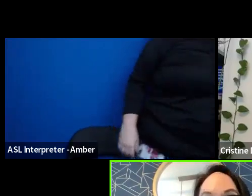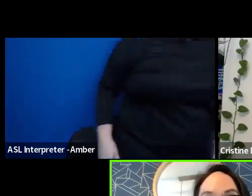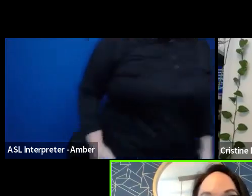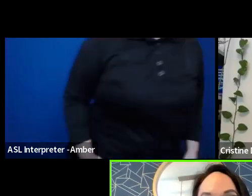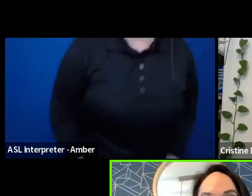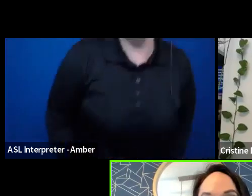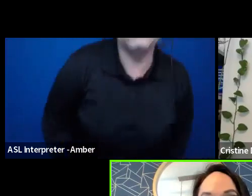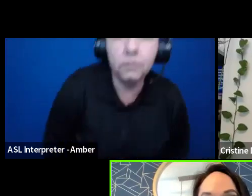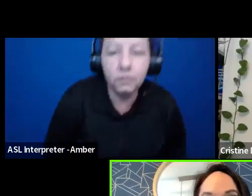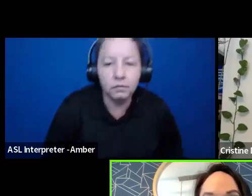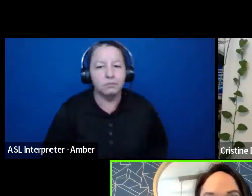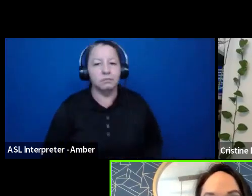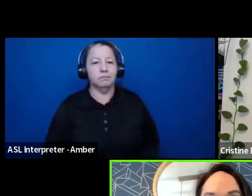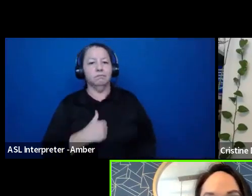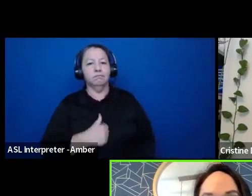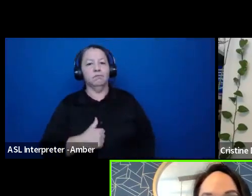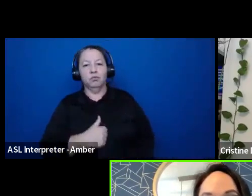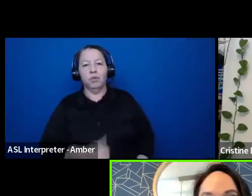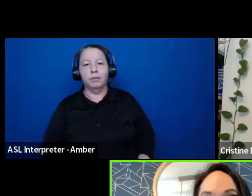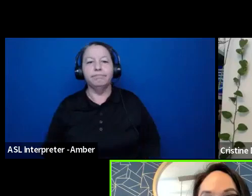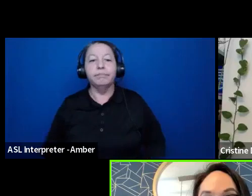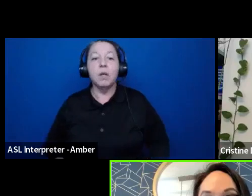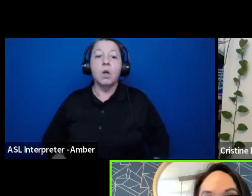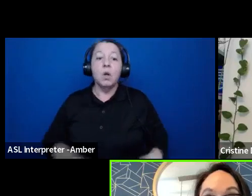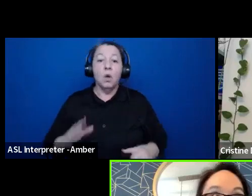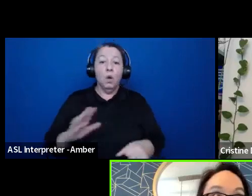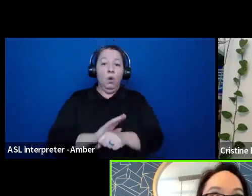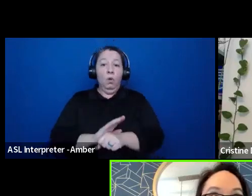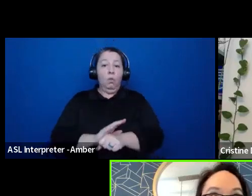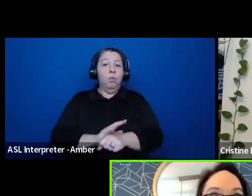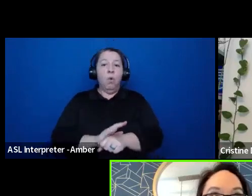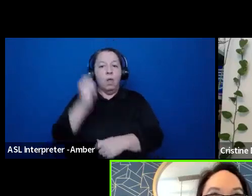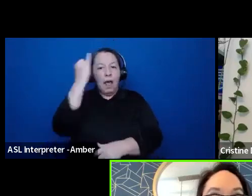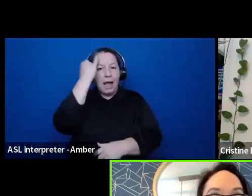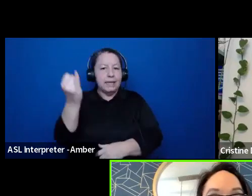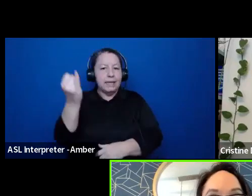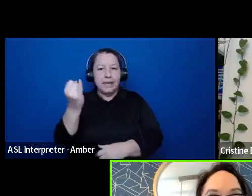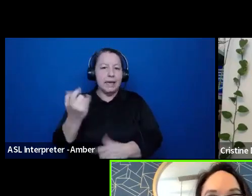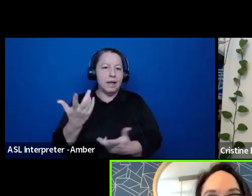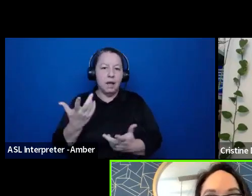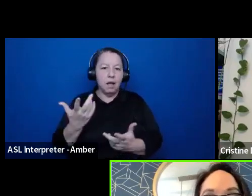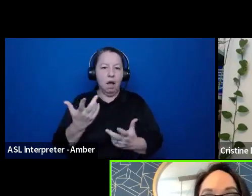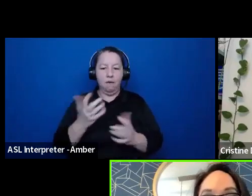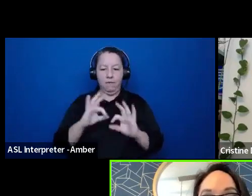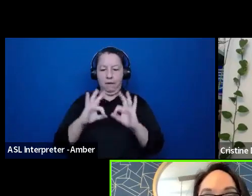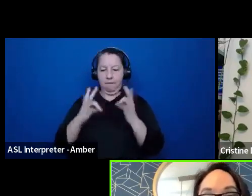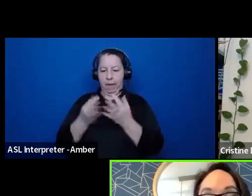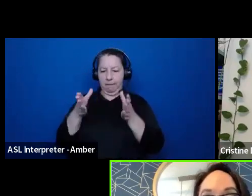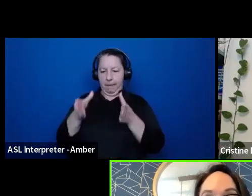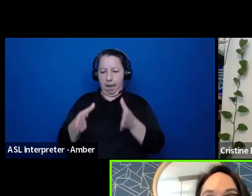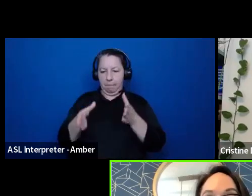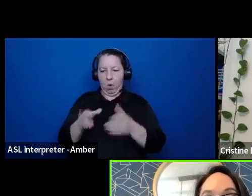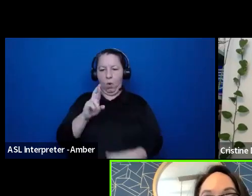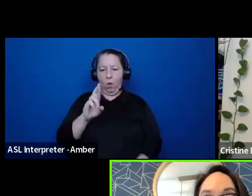notion of relative is even complicated, right? Because our communities have been so torn apart